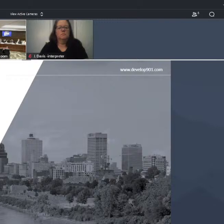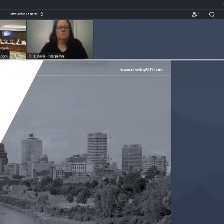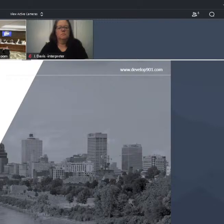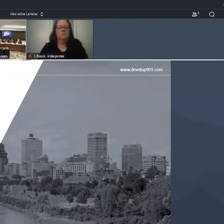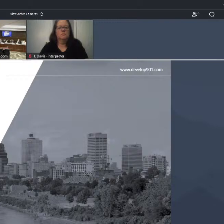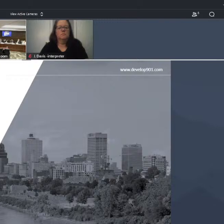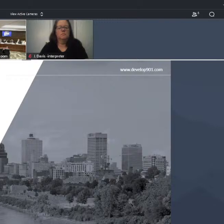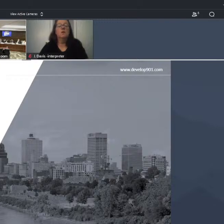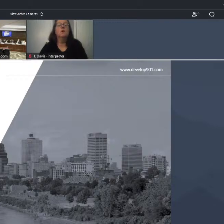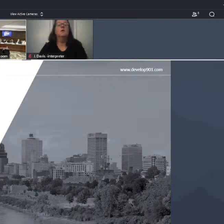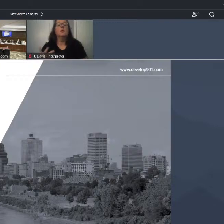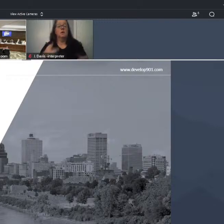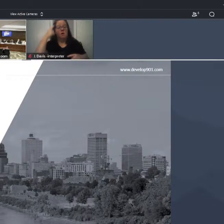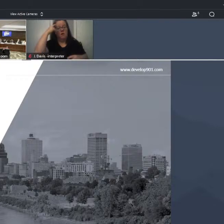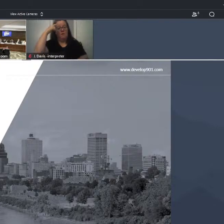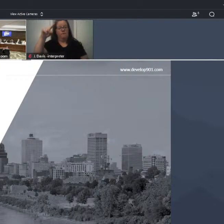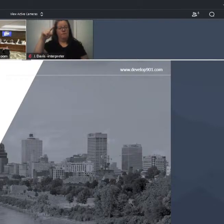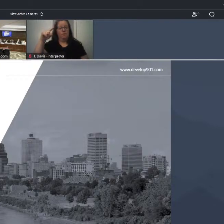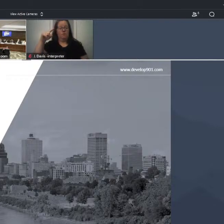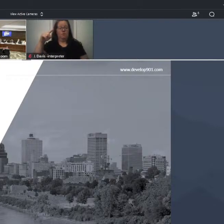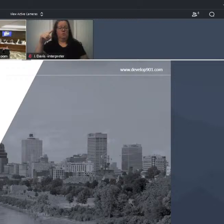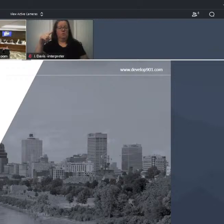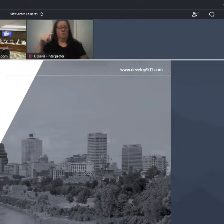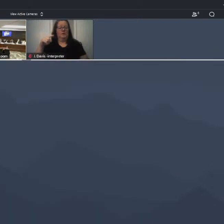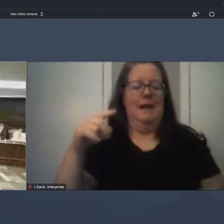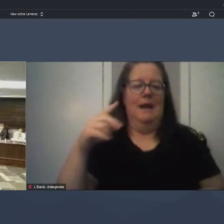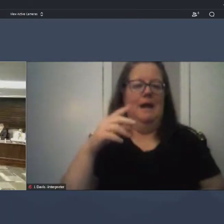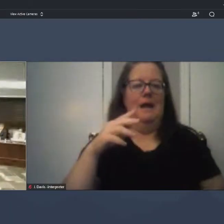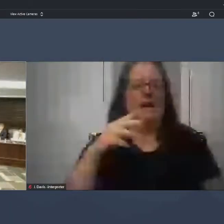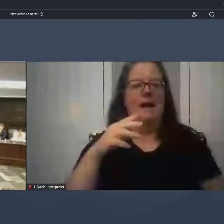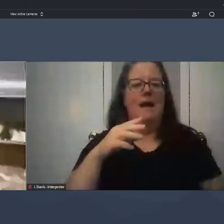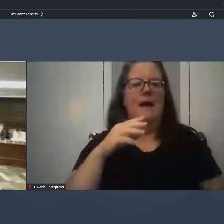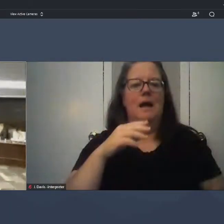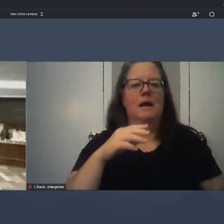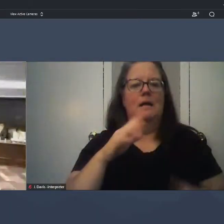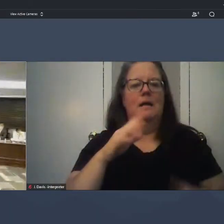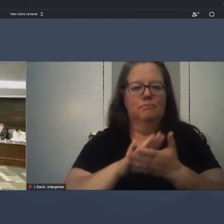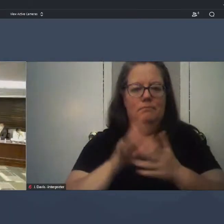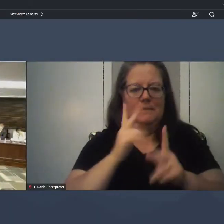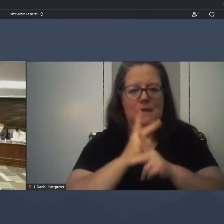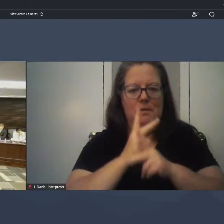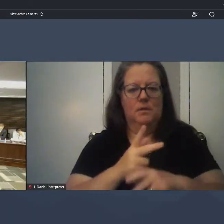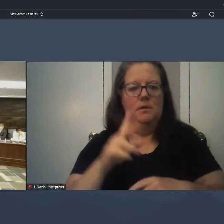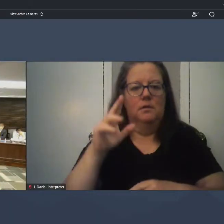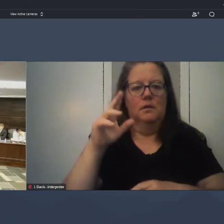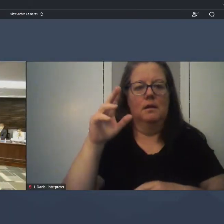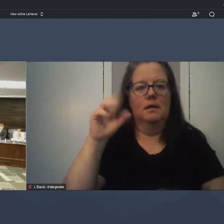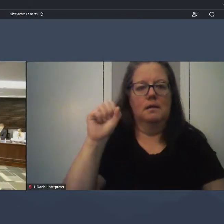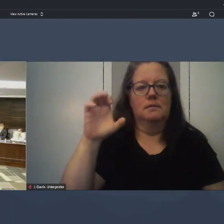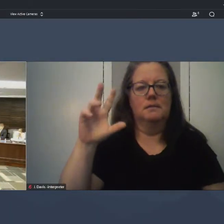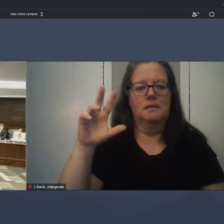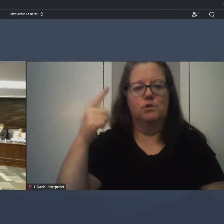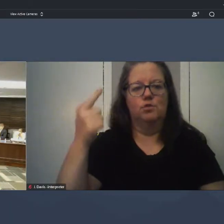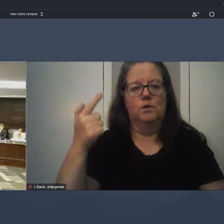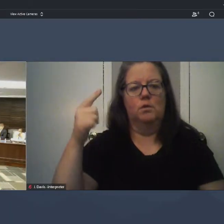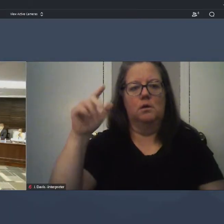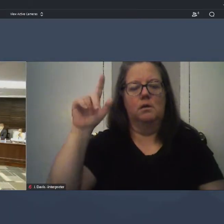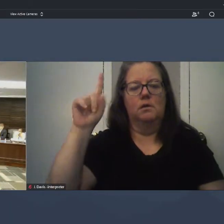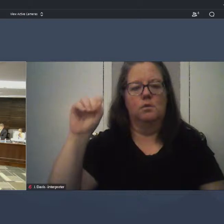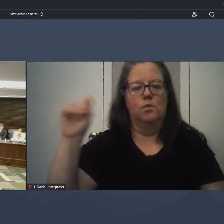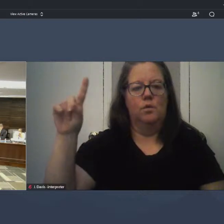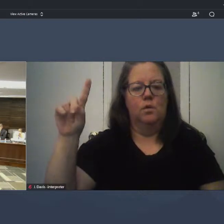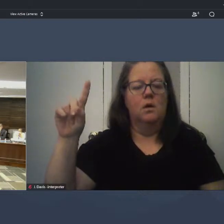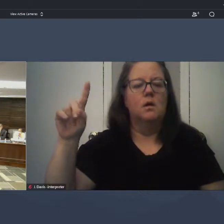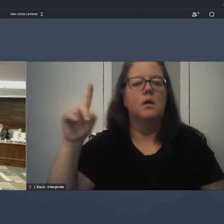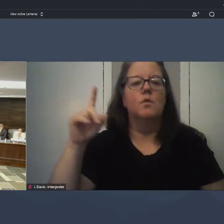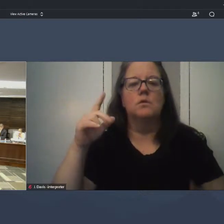And just for housekeeping, item 10, SAC 21-01 was inadvertently left off of the